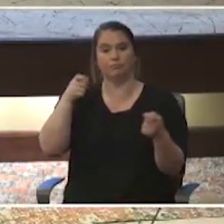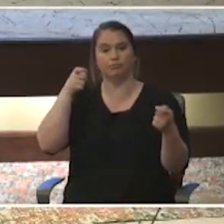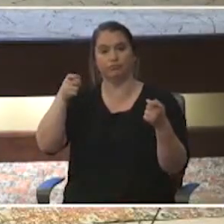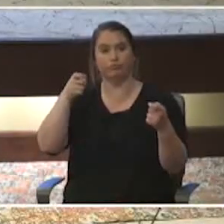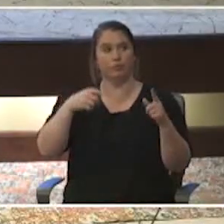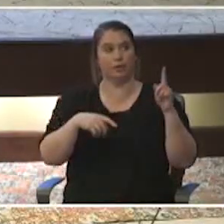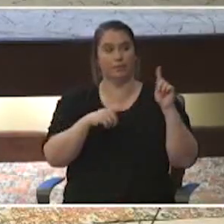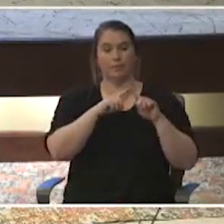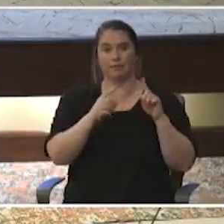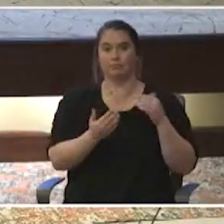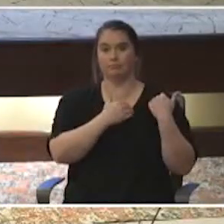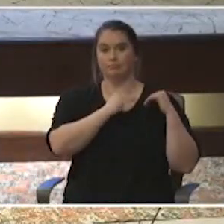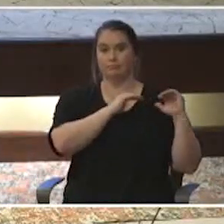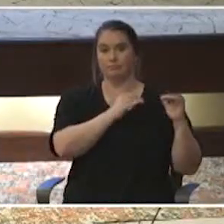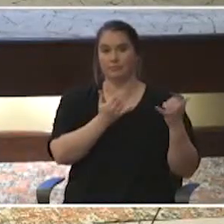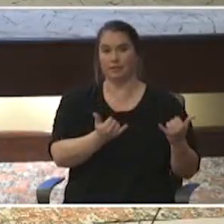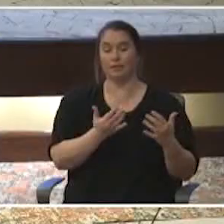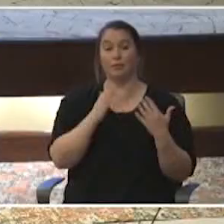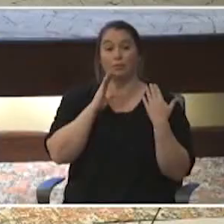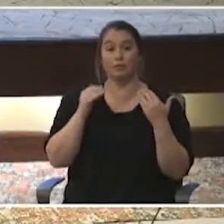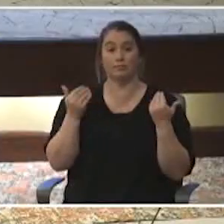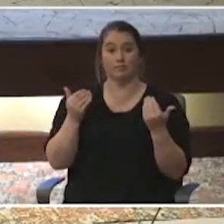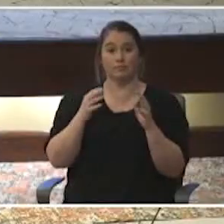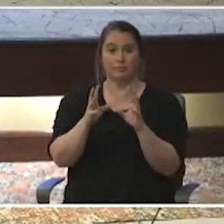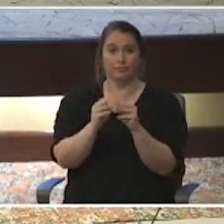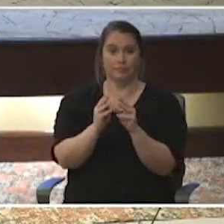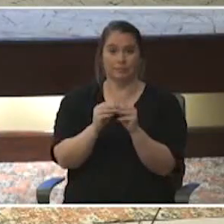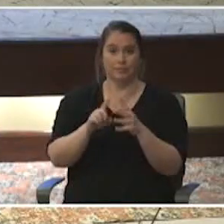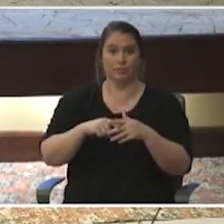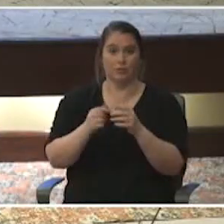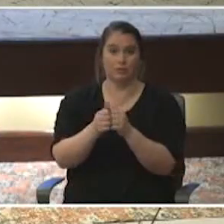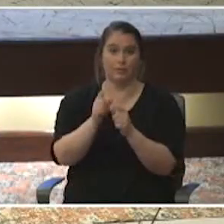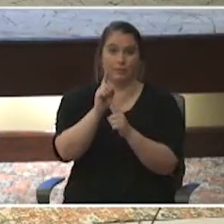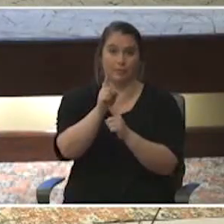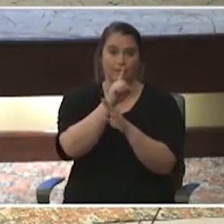today. We're going to start the meeting today with a moment of silence.